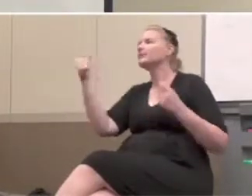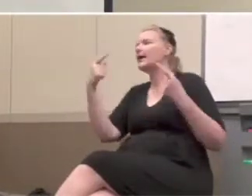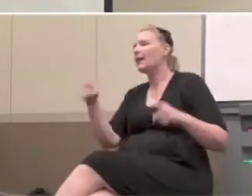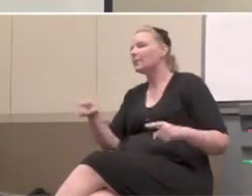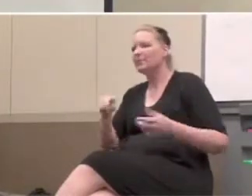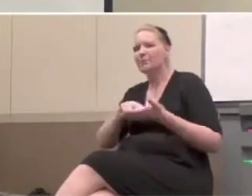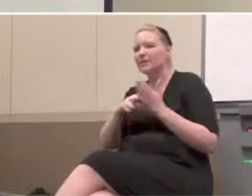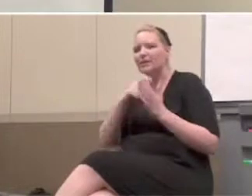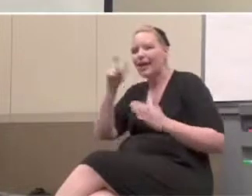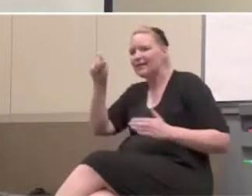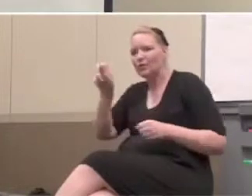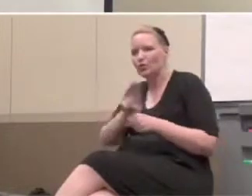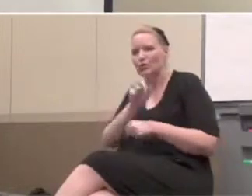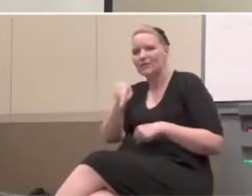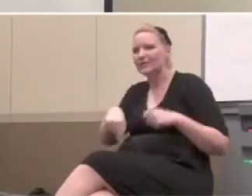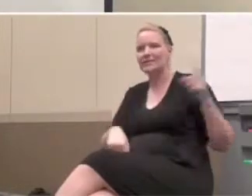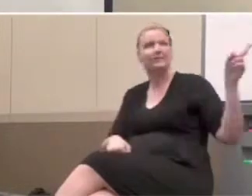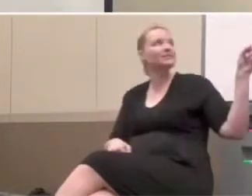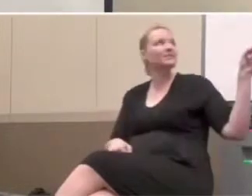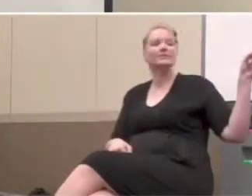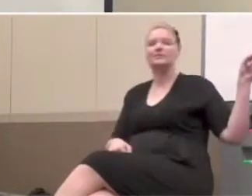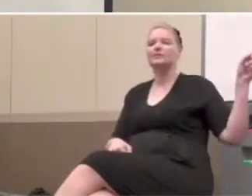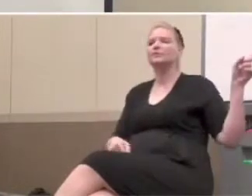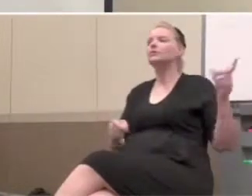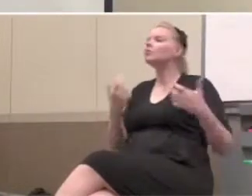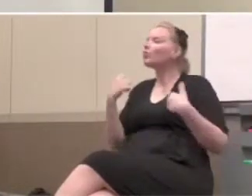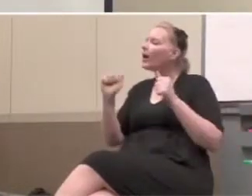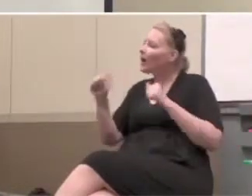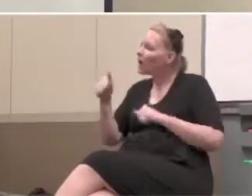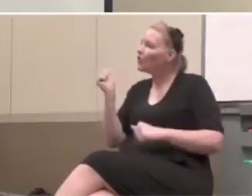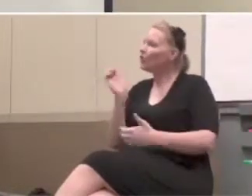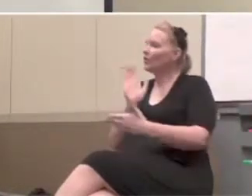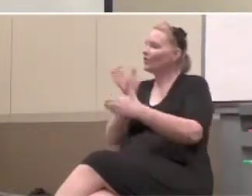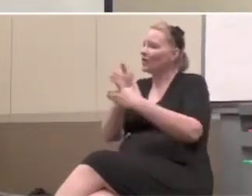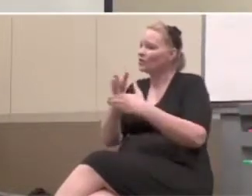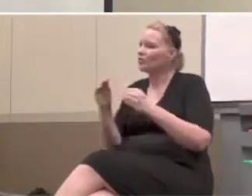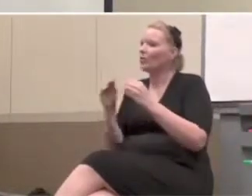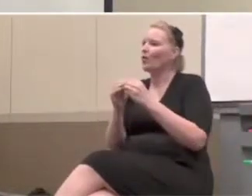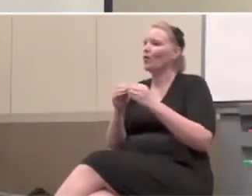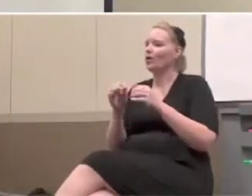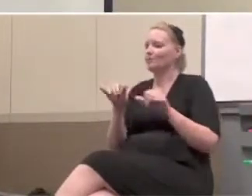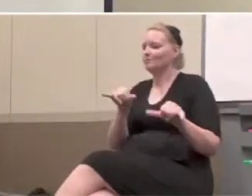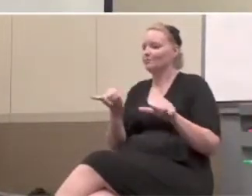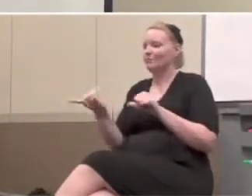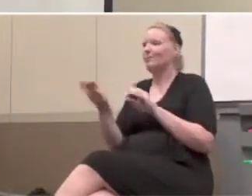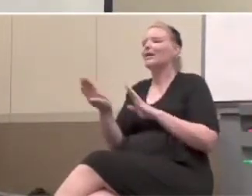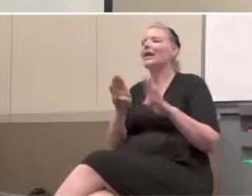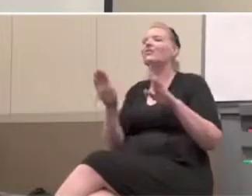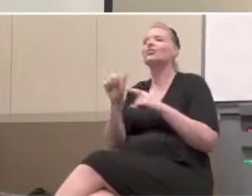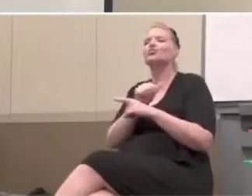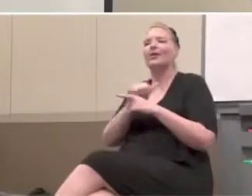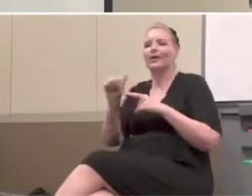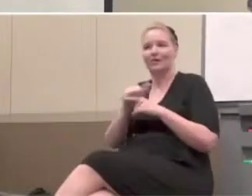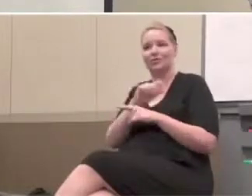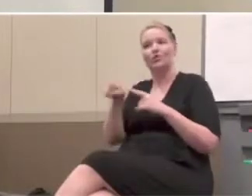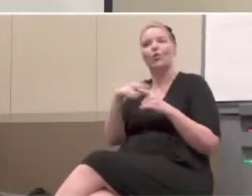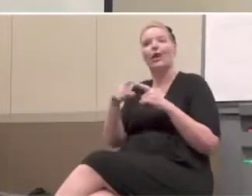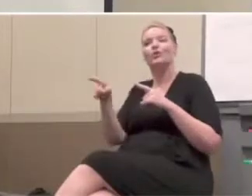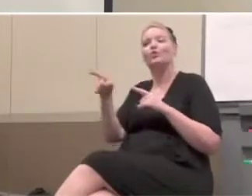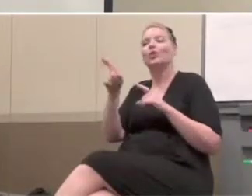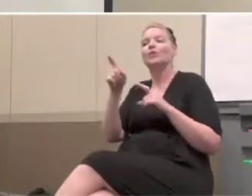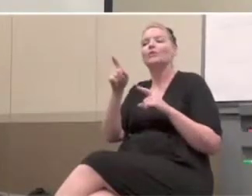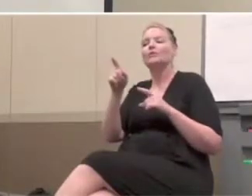to this extreme. You want to try other interventions which are more in line with classical behavioral training. But when you're dealing